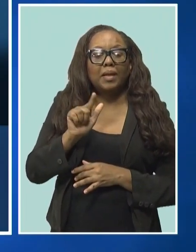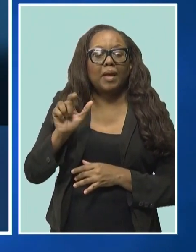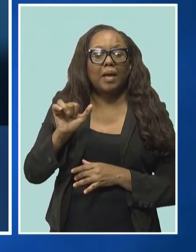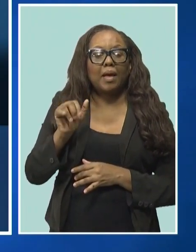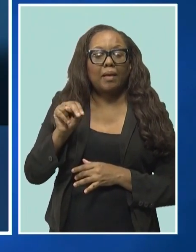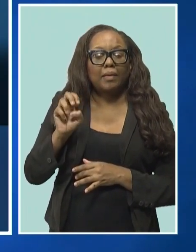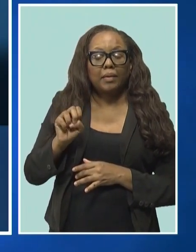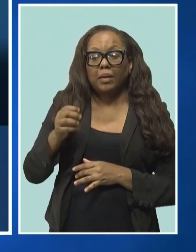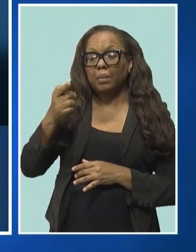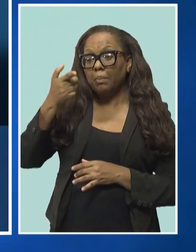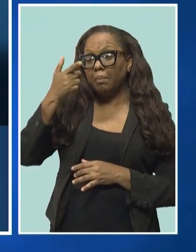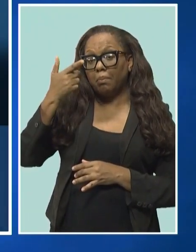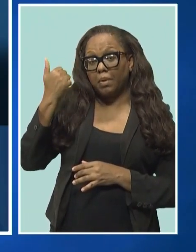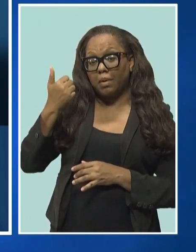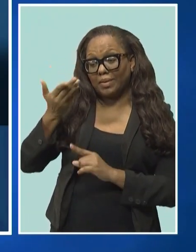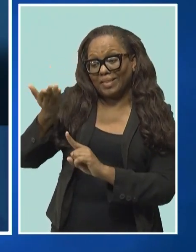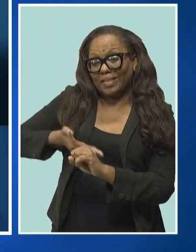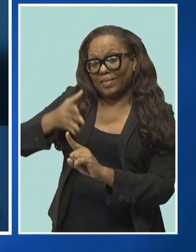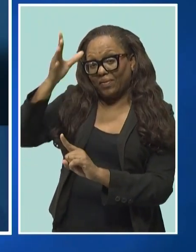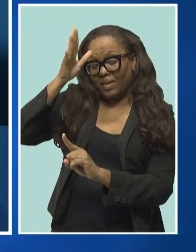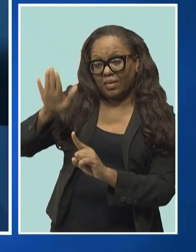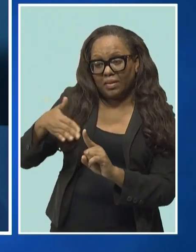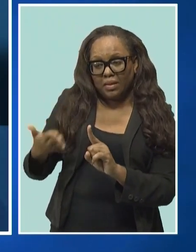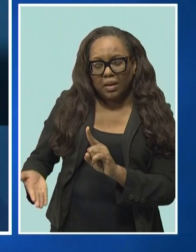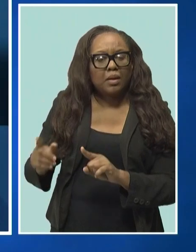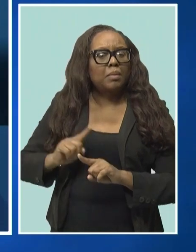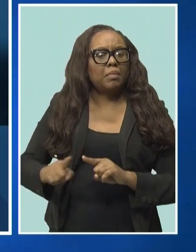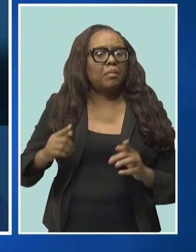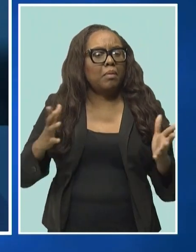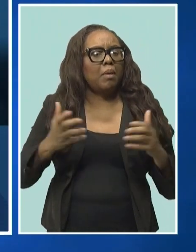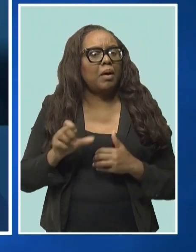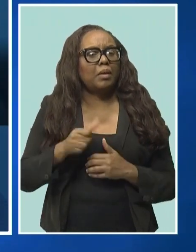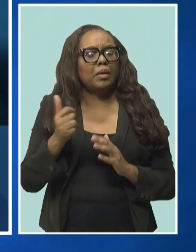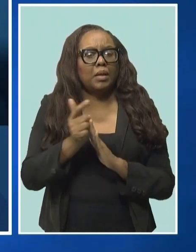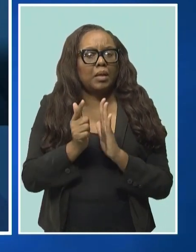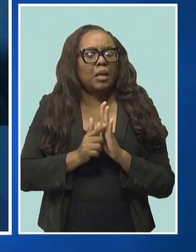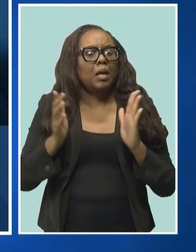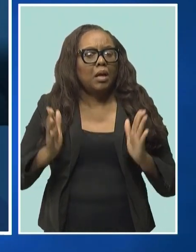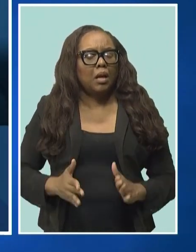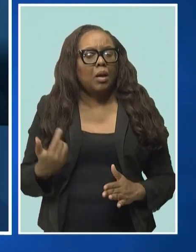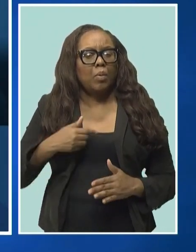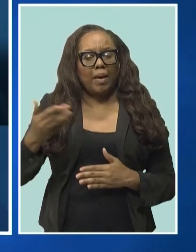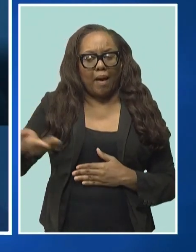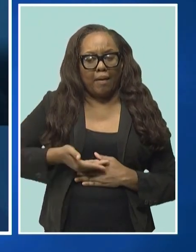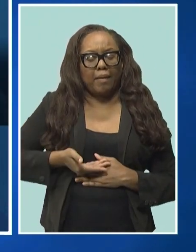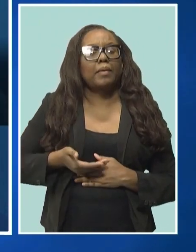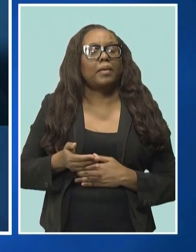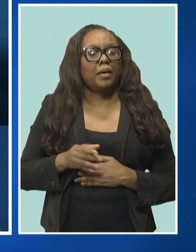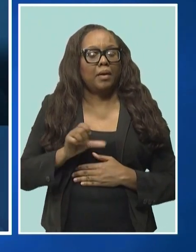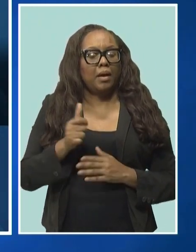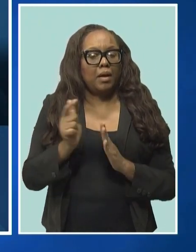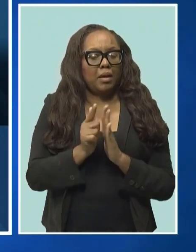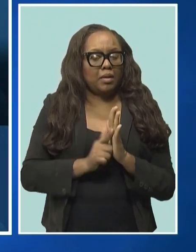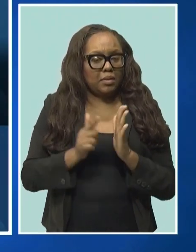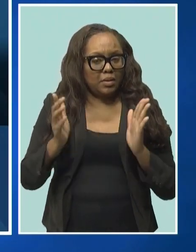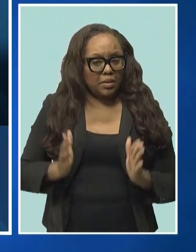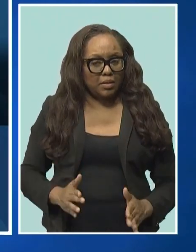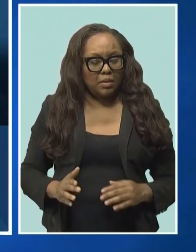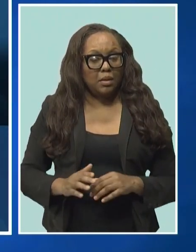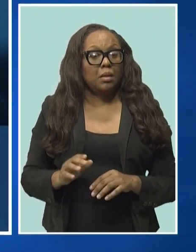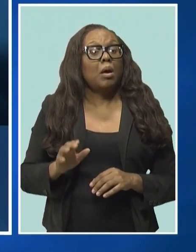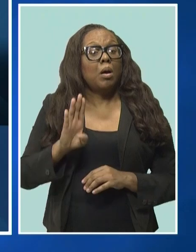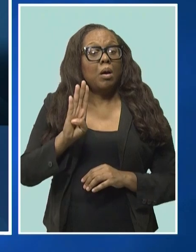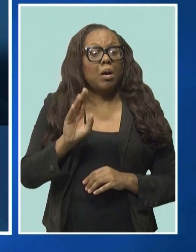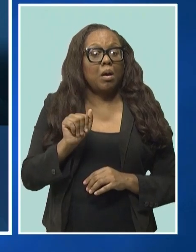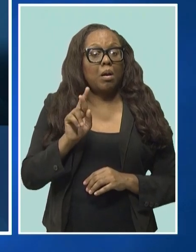and we acknowledge the involvement of another attorney for the firm, Senator Kevin Boyce, in the proceedings. BARP is